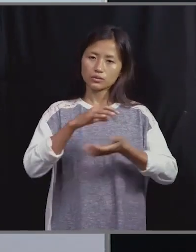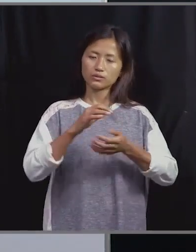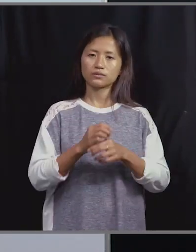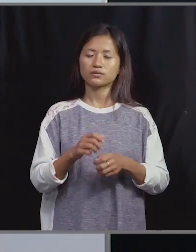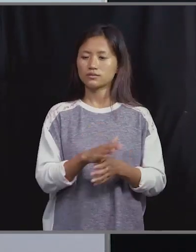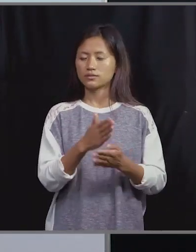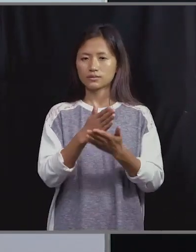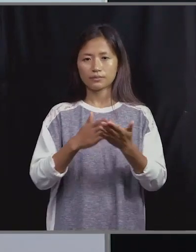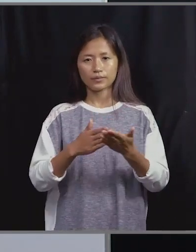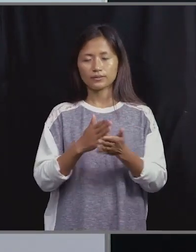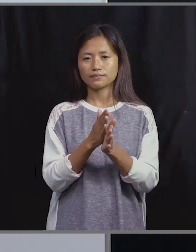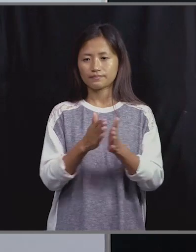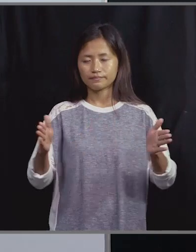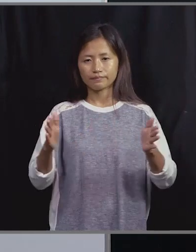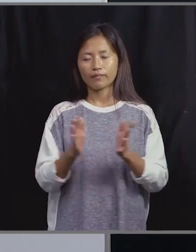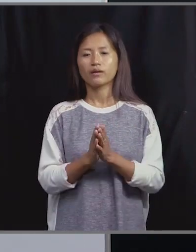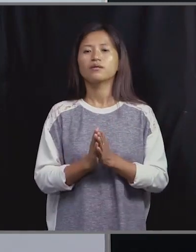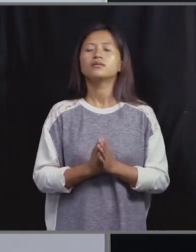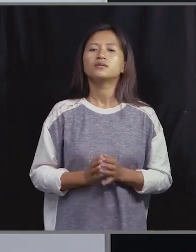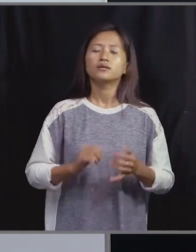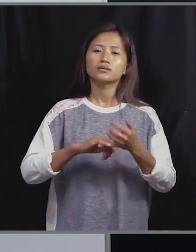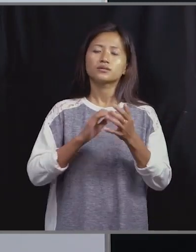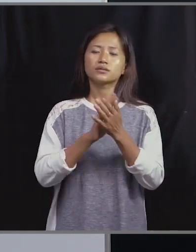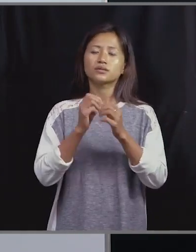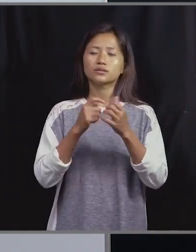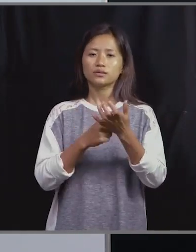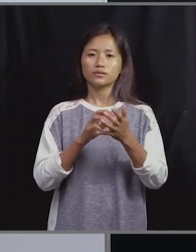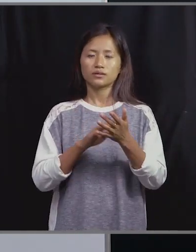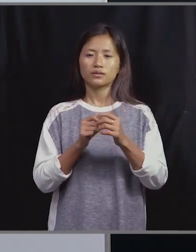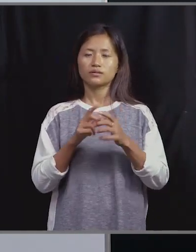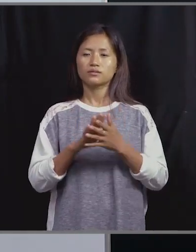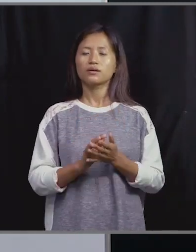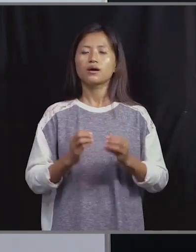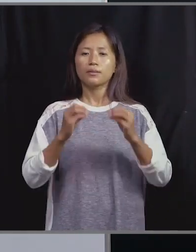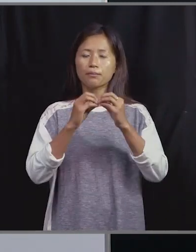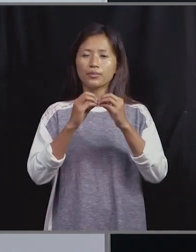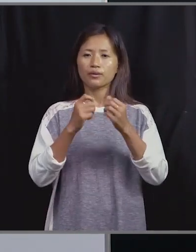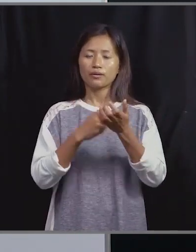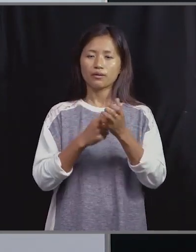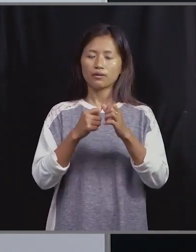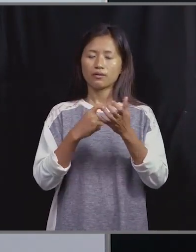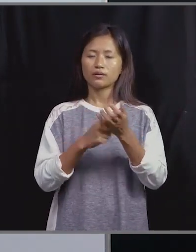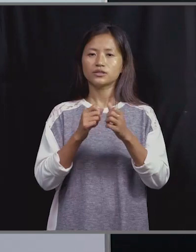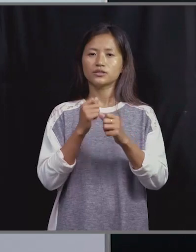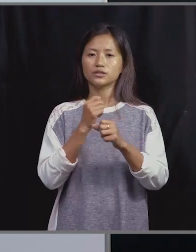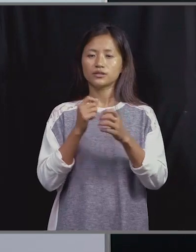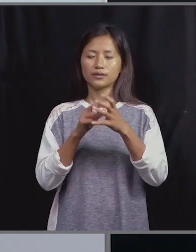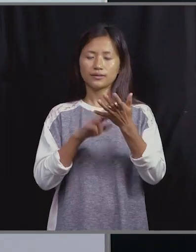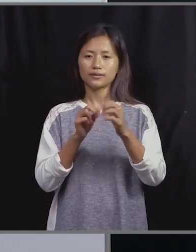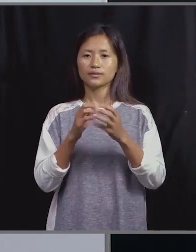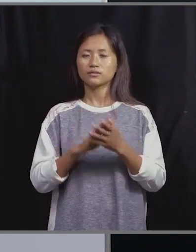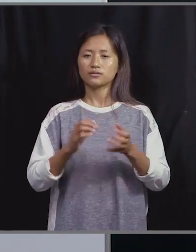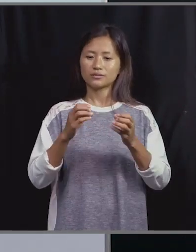separate Santal state known as Santal Barganas. Barganas here it means a small unit or district.